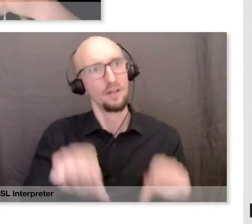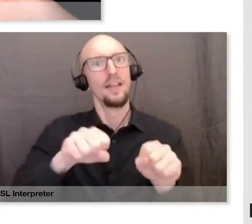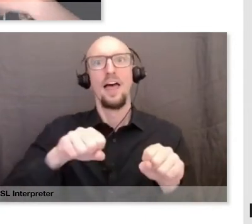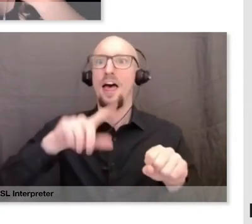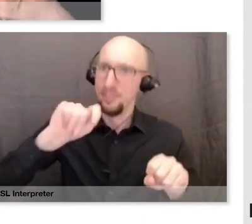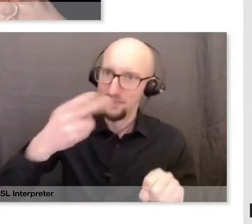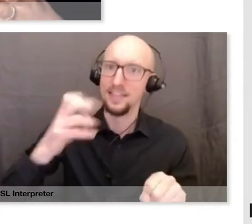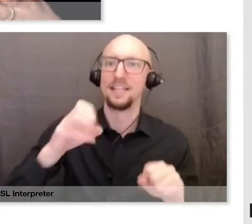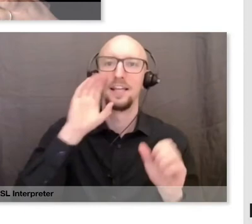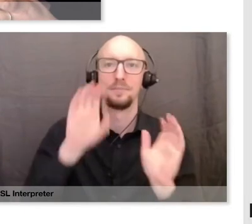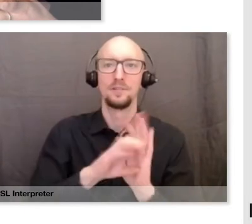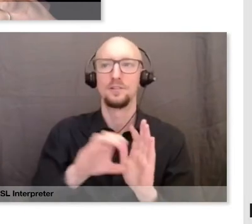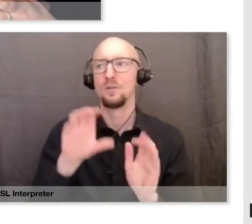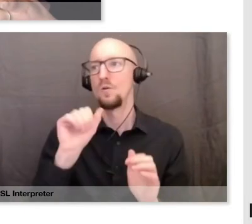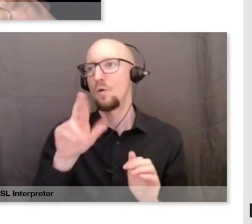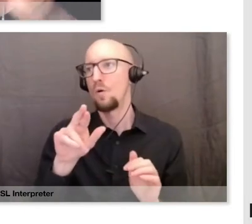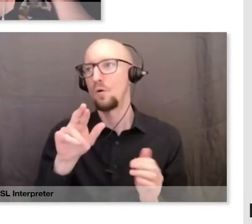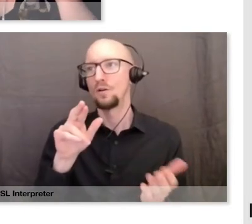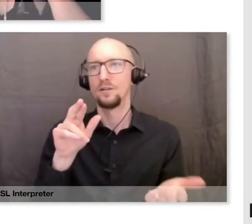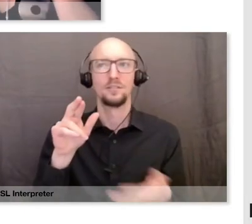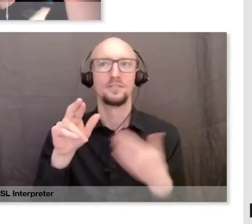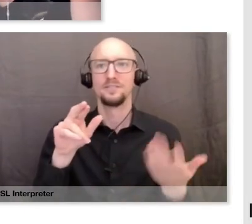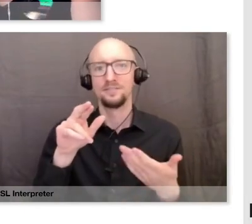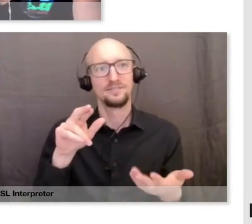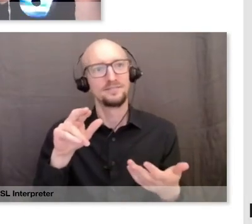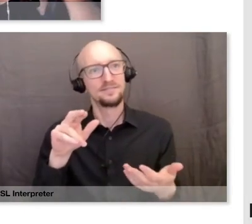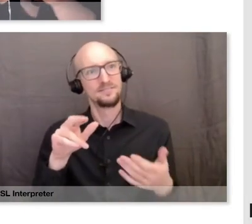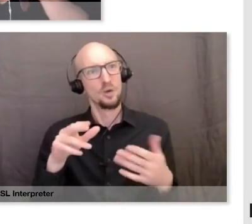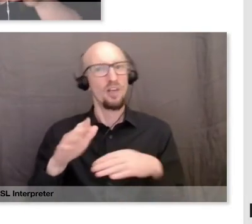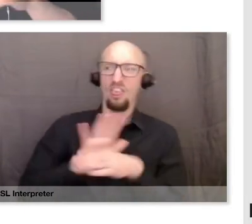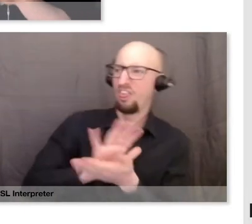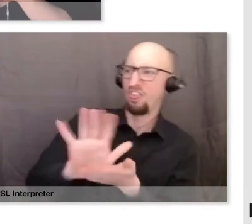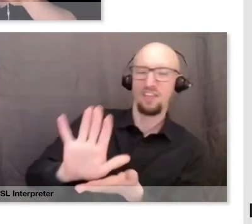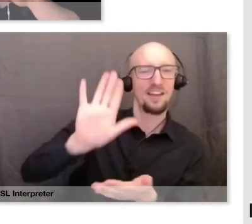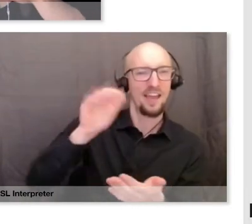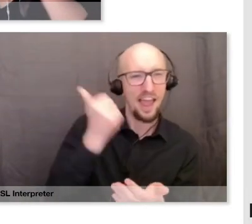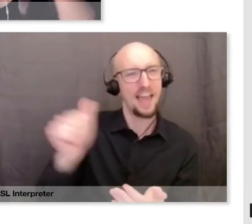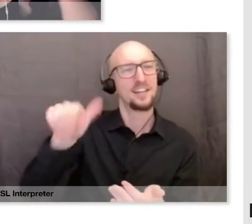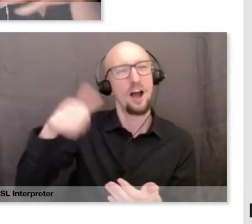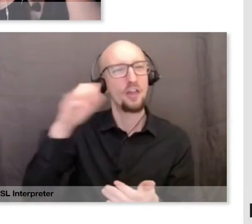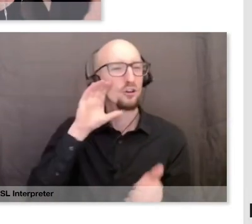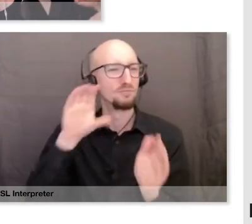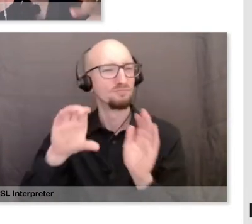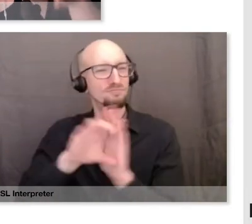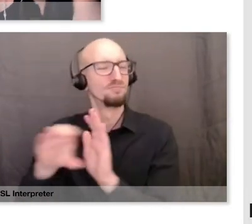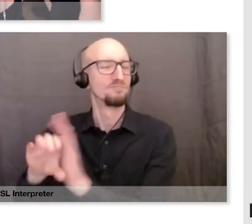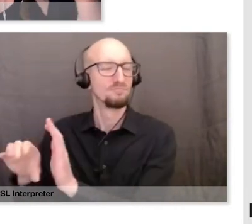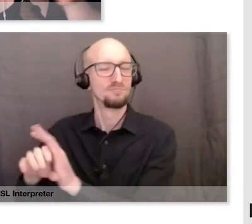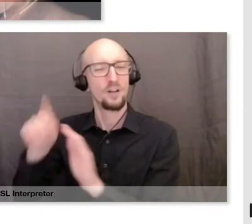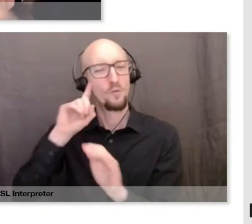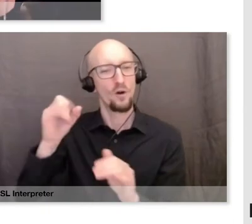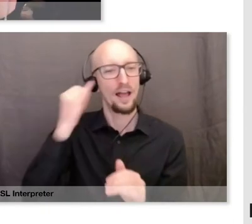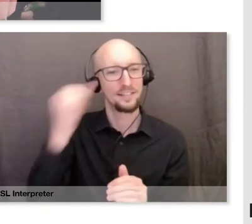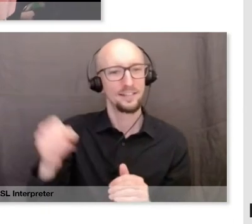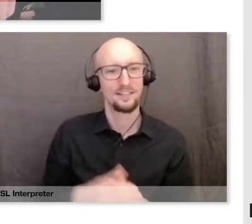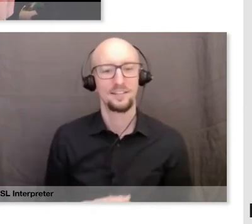or the shadow of a black hole in this case to always have these like particular floopsies of energy or whatever